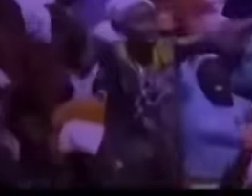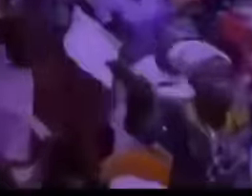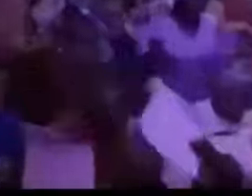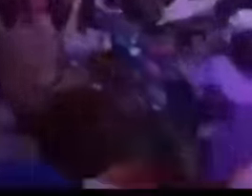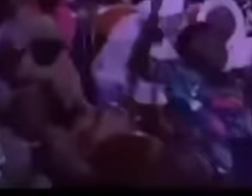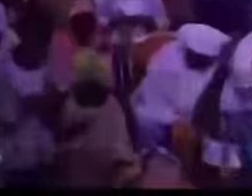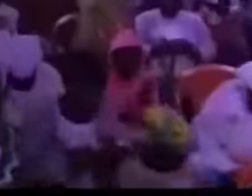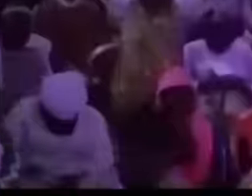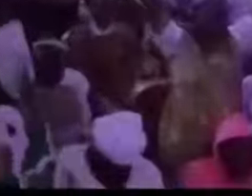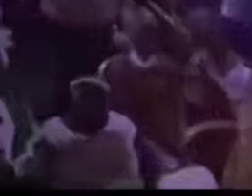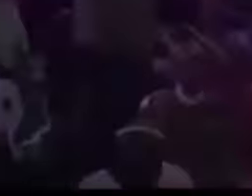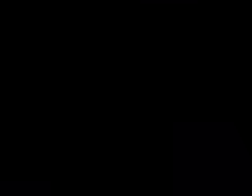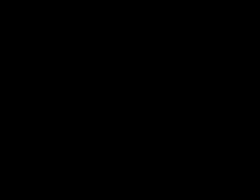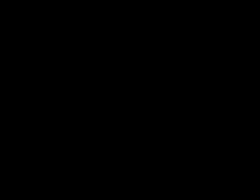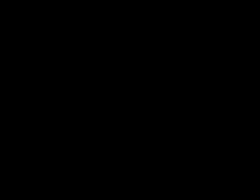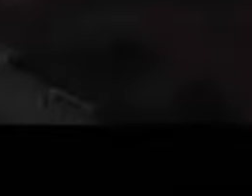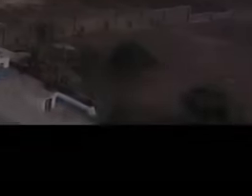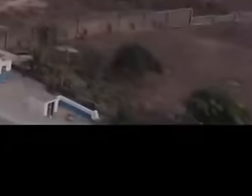o